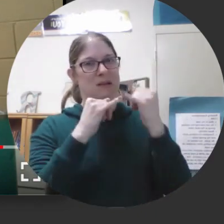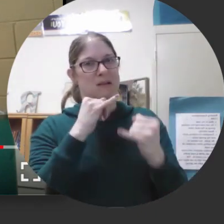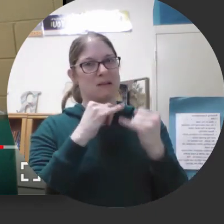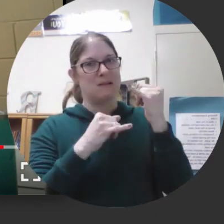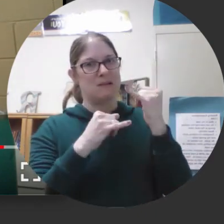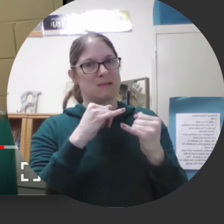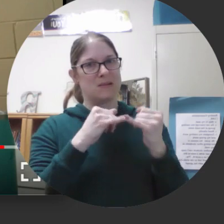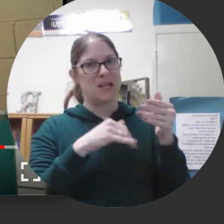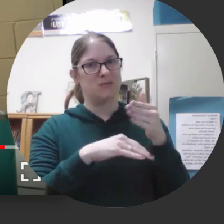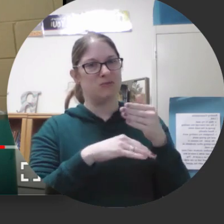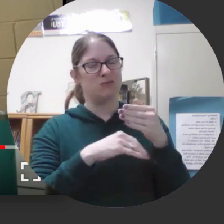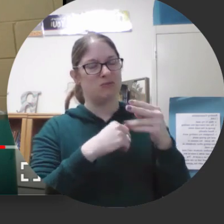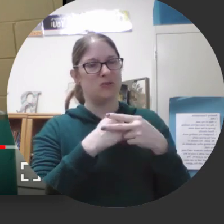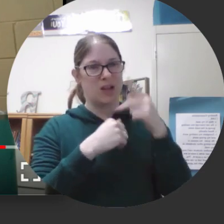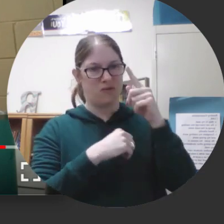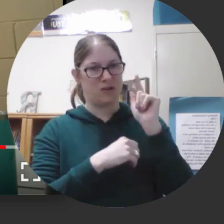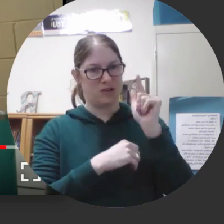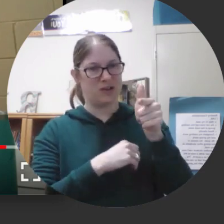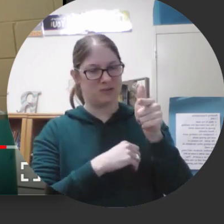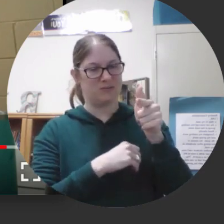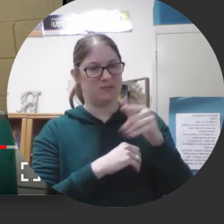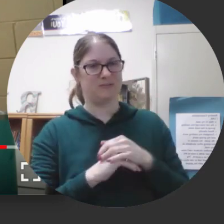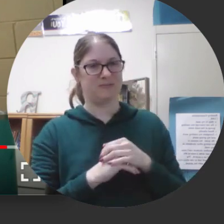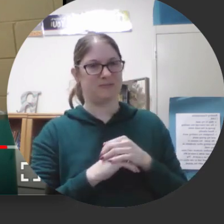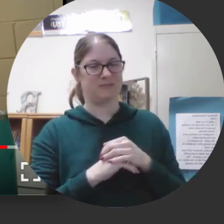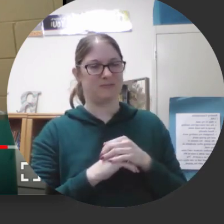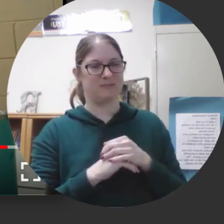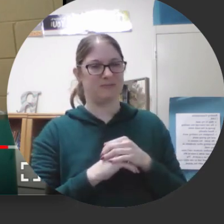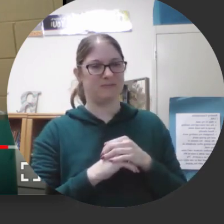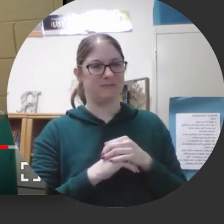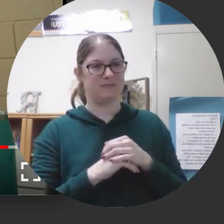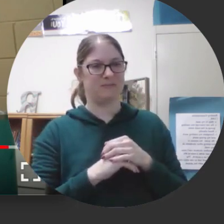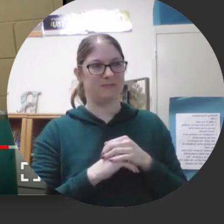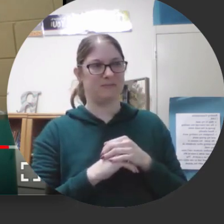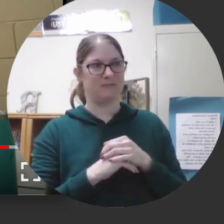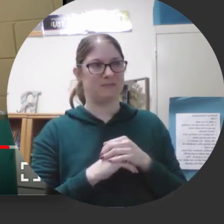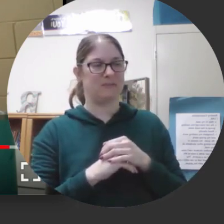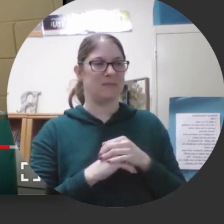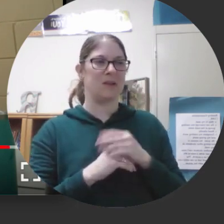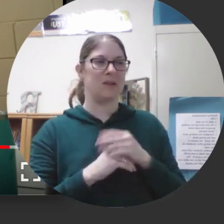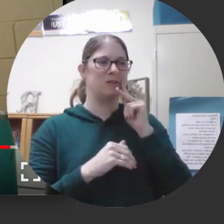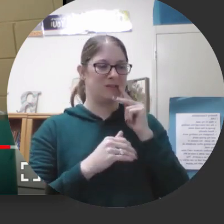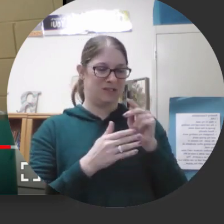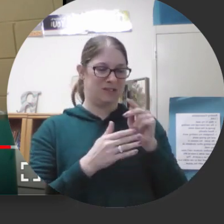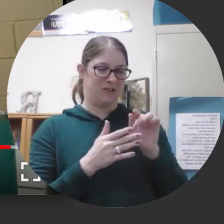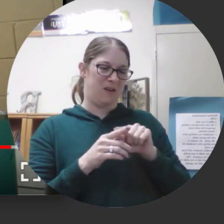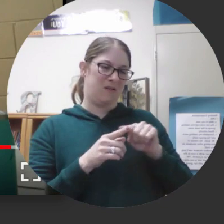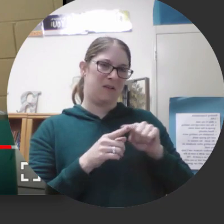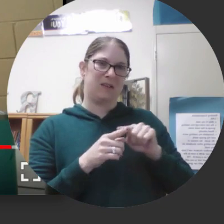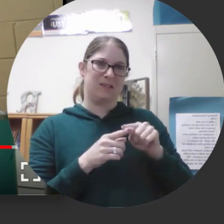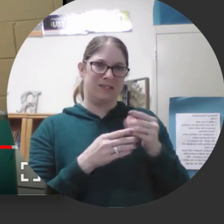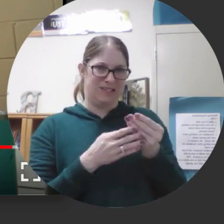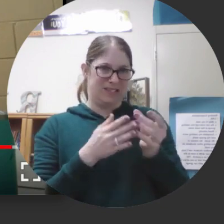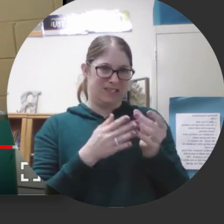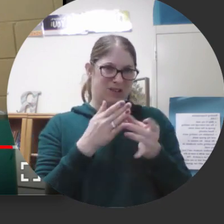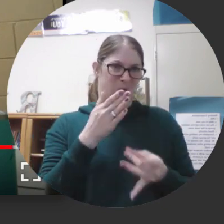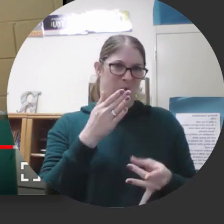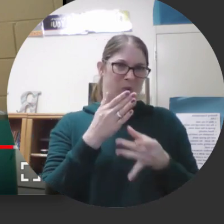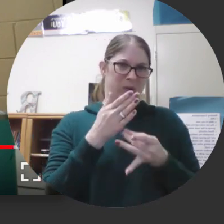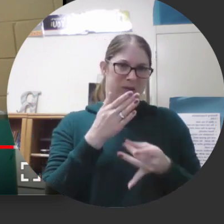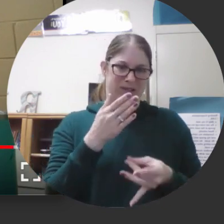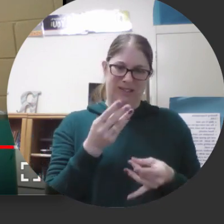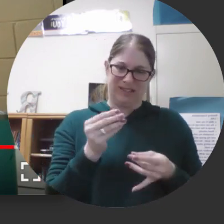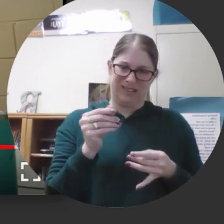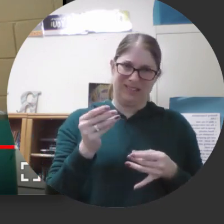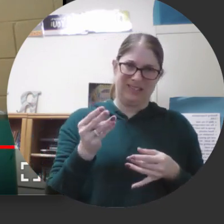and she was just about to rinse them in the water when it occurred to her that Crusoe just might treat them as he had treated the fish. Don't be